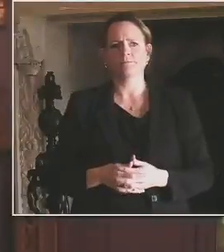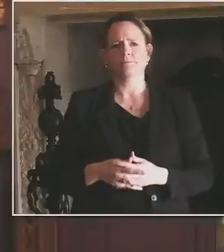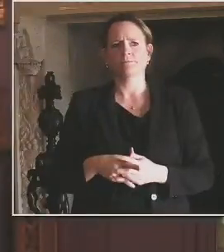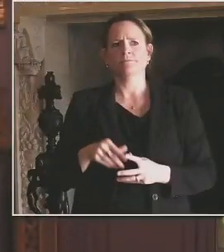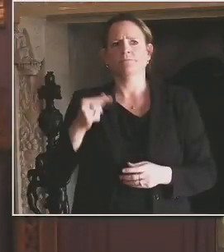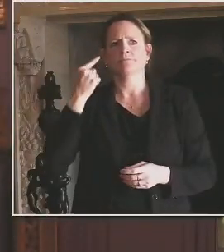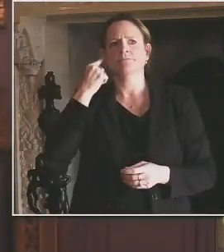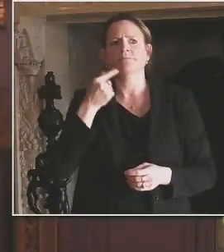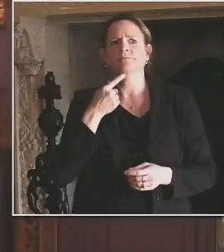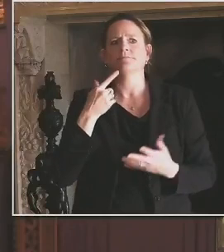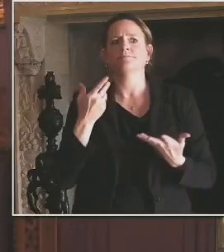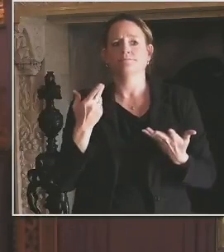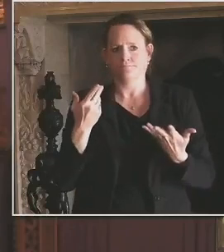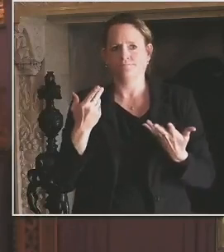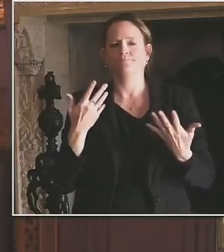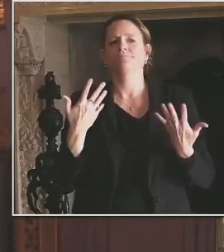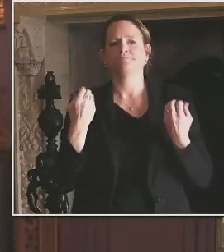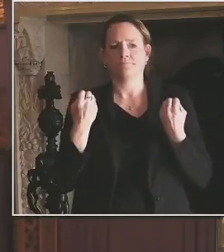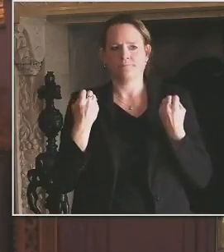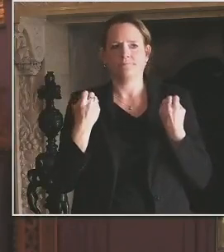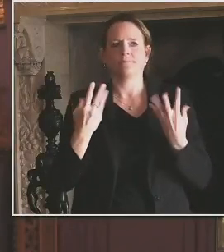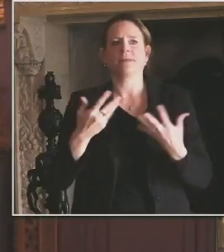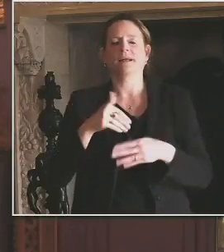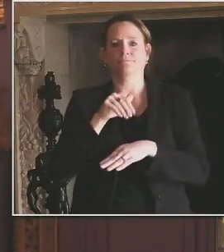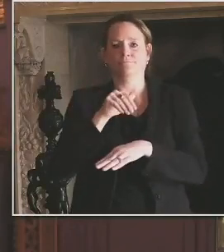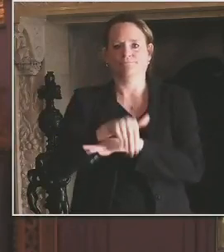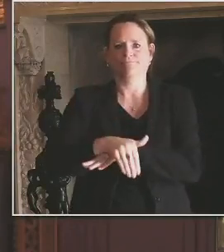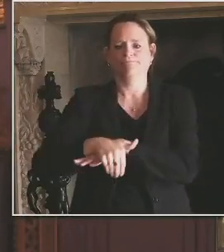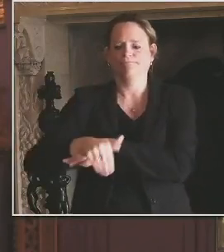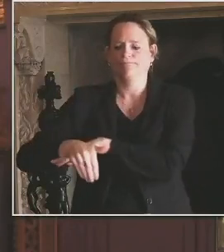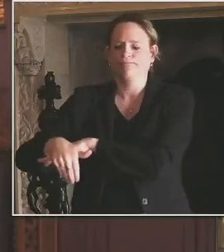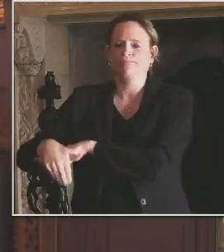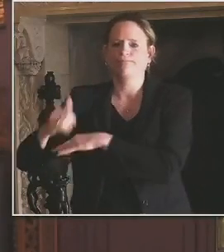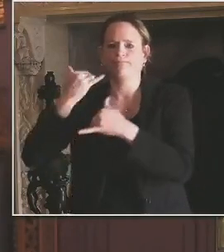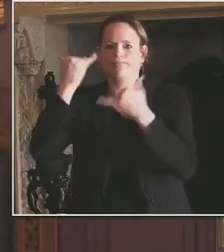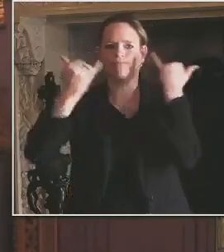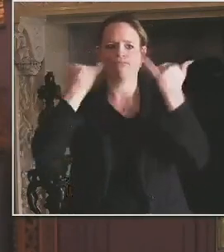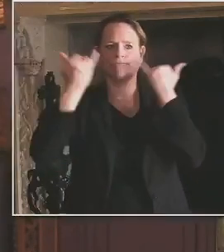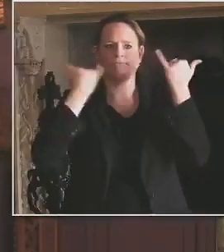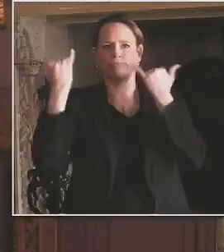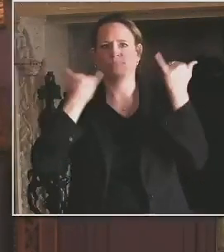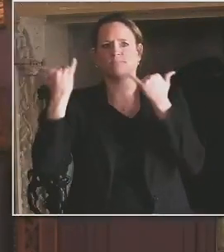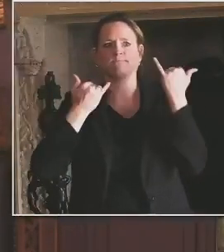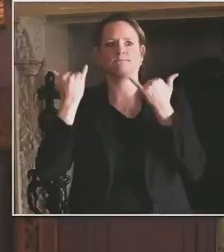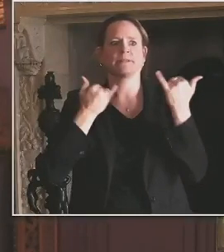Raising money isn't exactly easy, and I did spend a lot of time doing it.